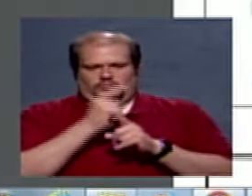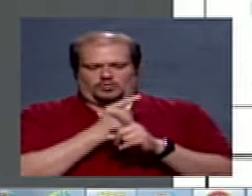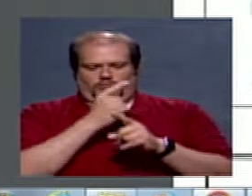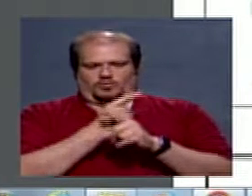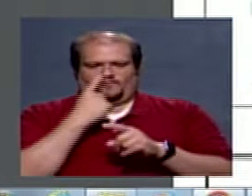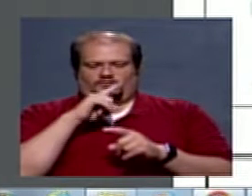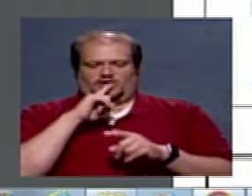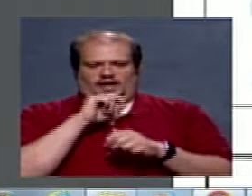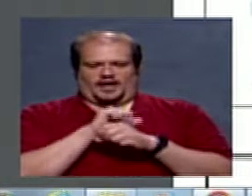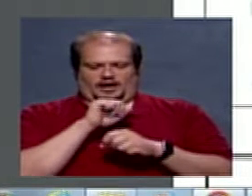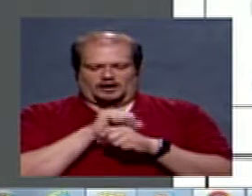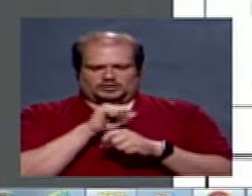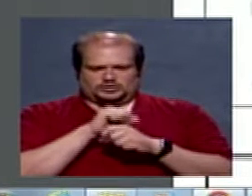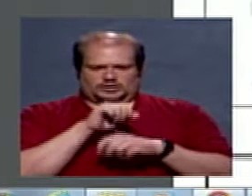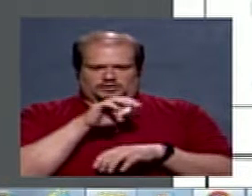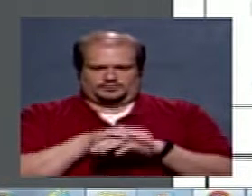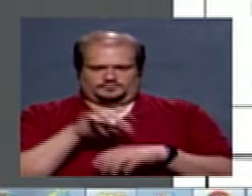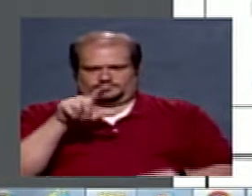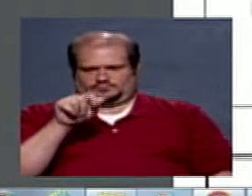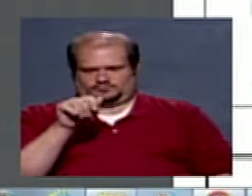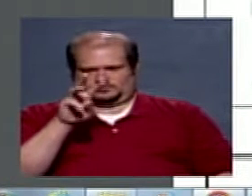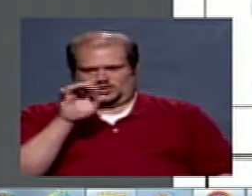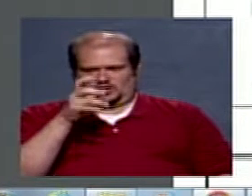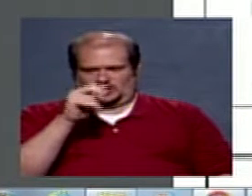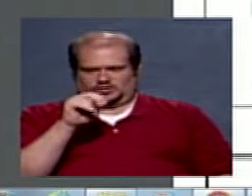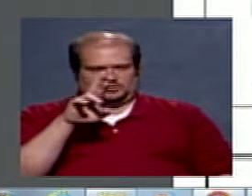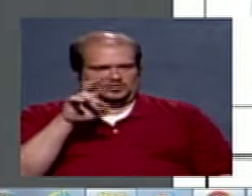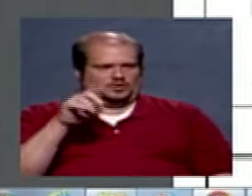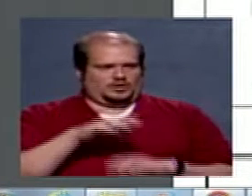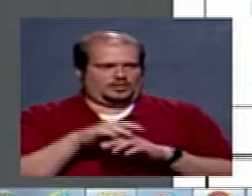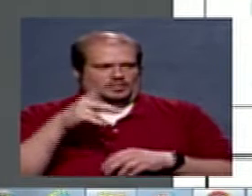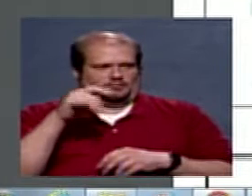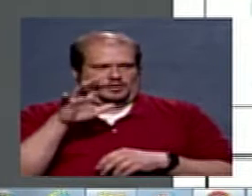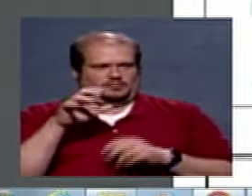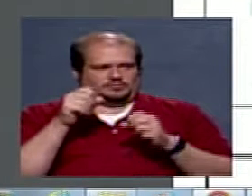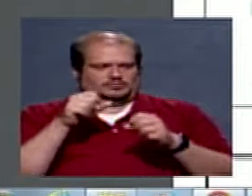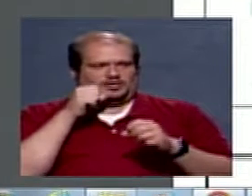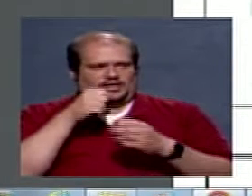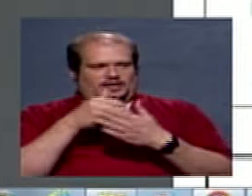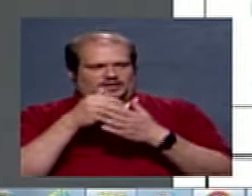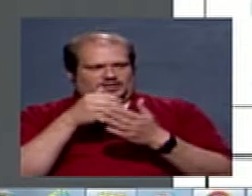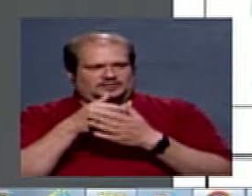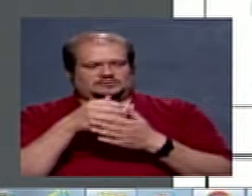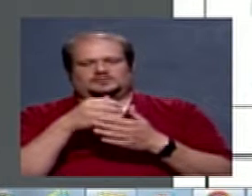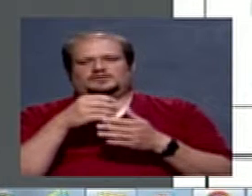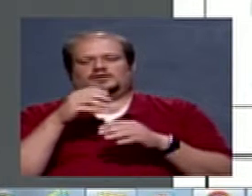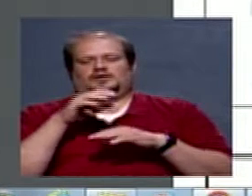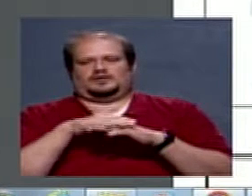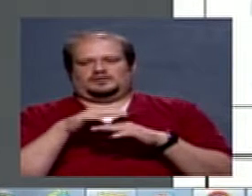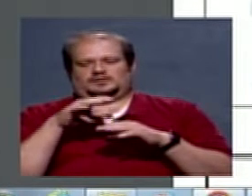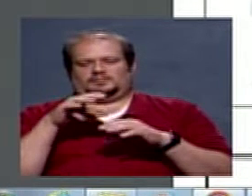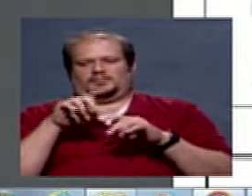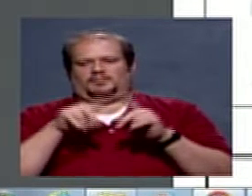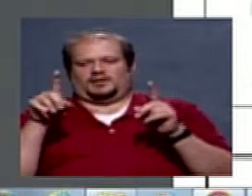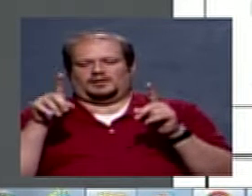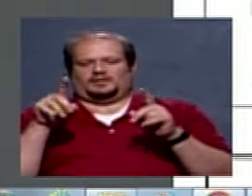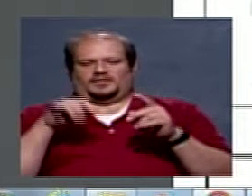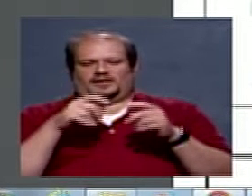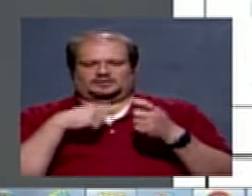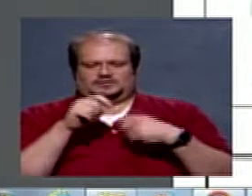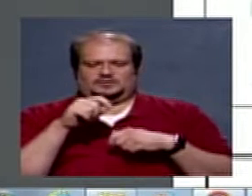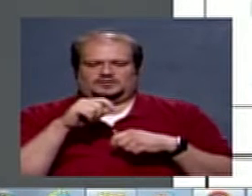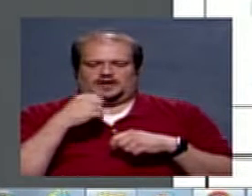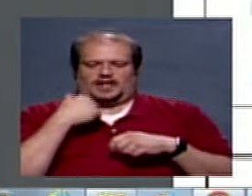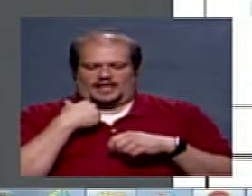were actually located on Lawson Road on the public street, rather than at the end of this substandard road easement. Incidentally,